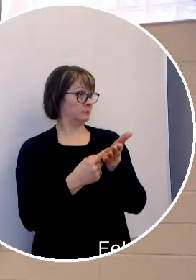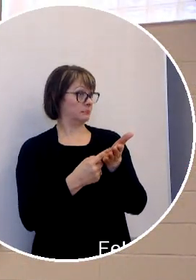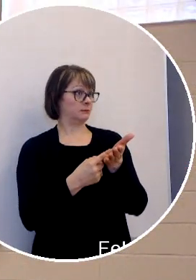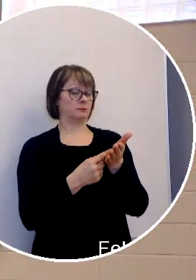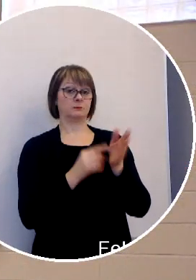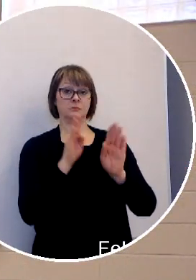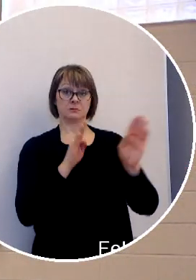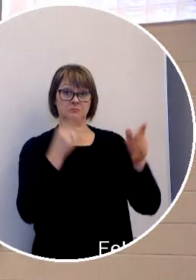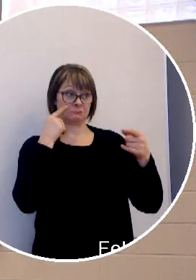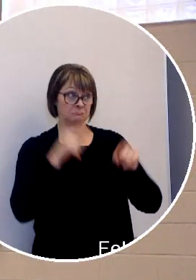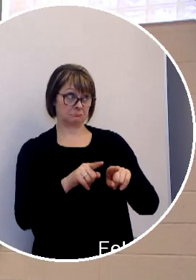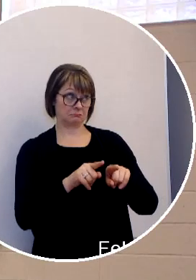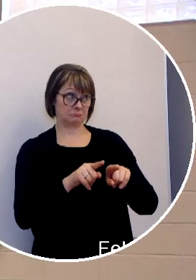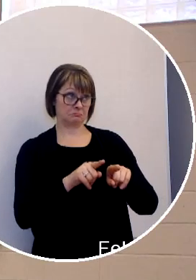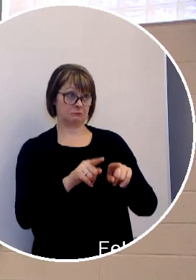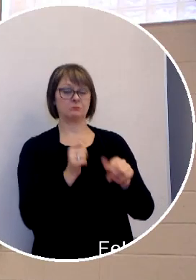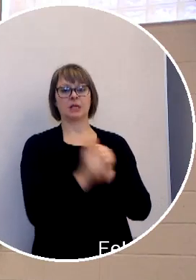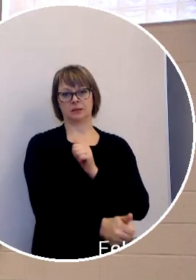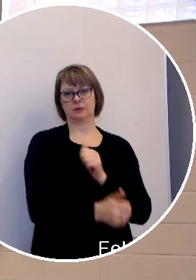Hearing none, all in favor?